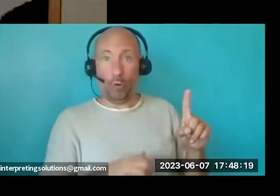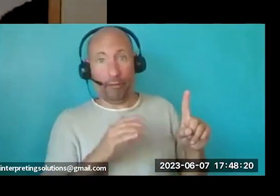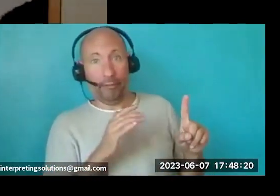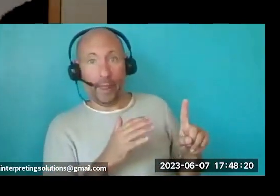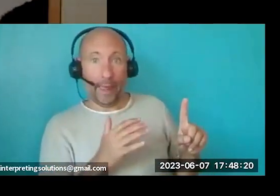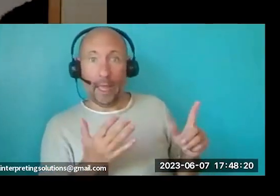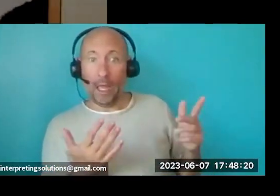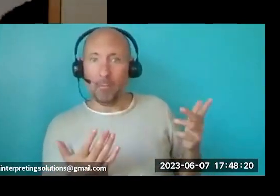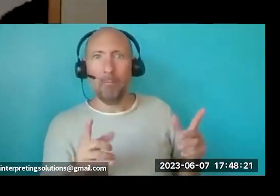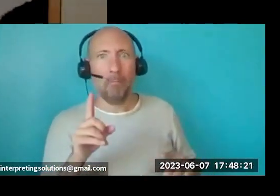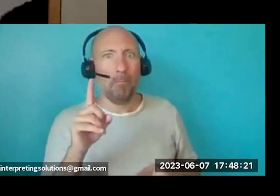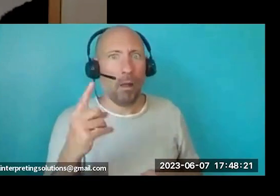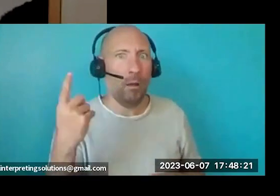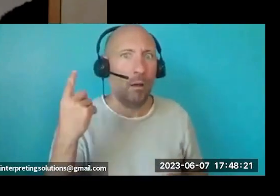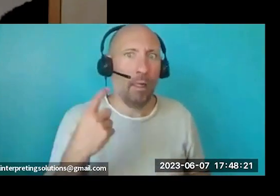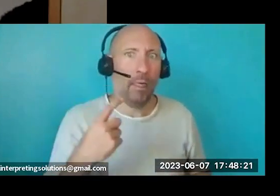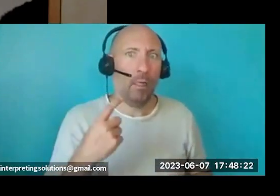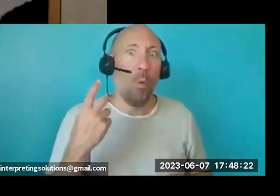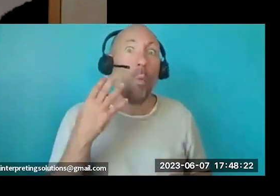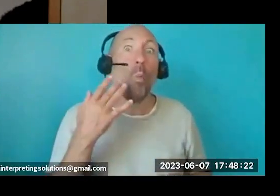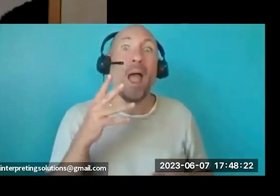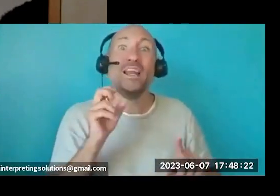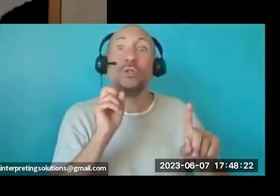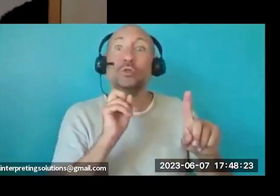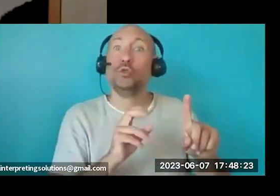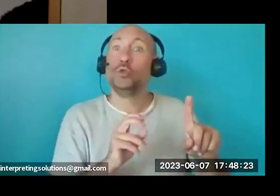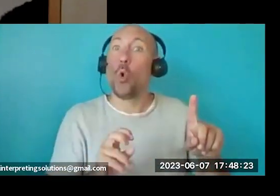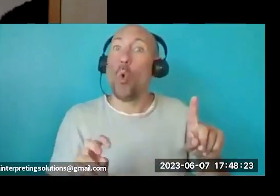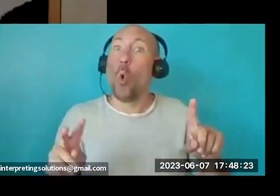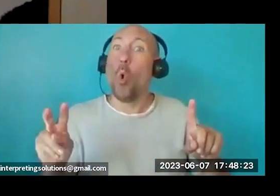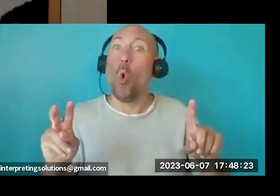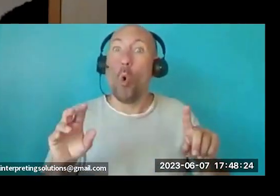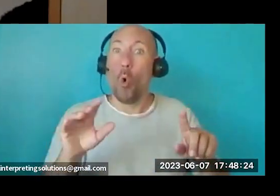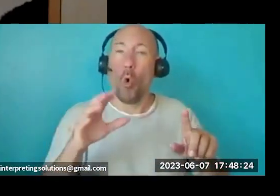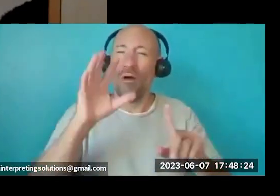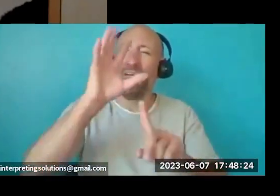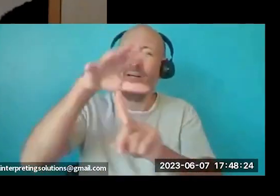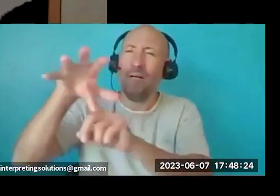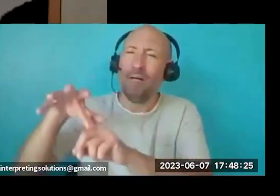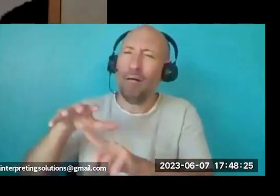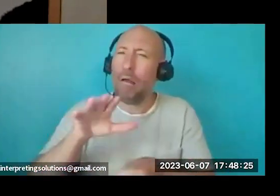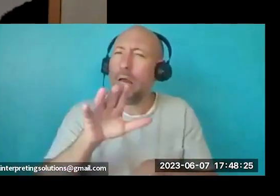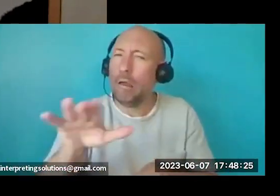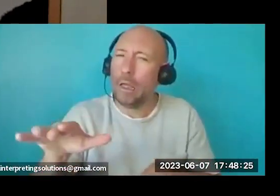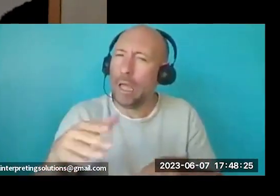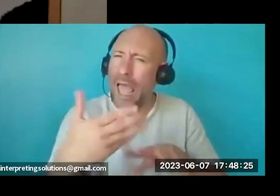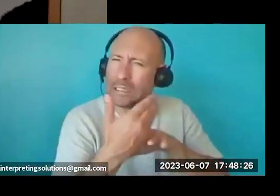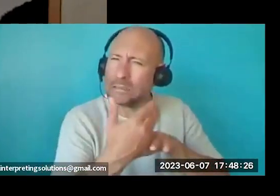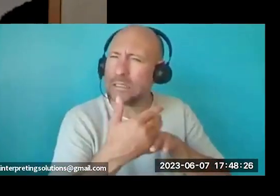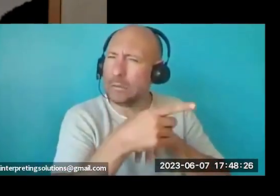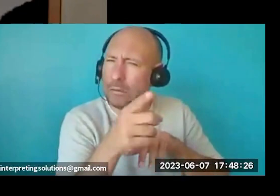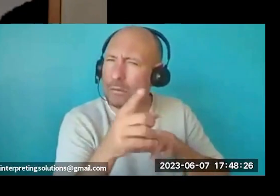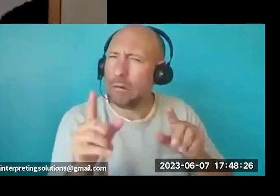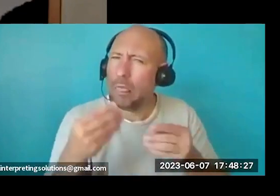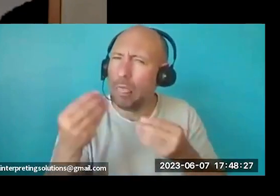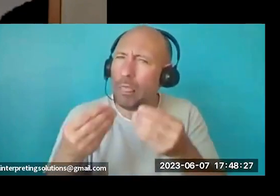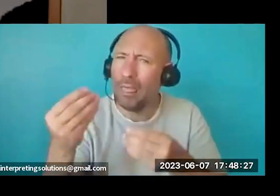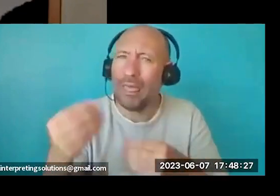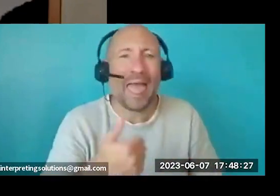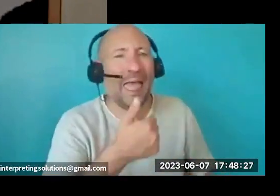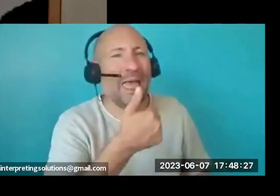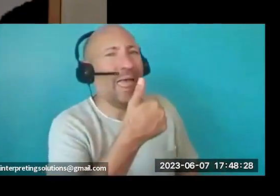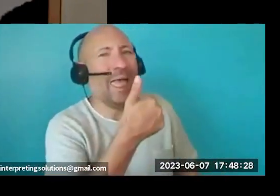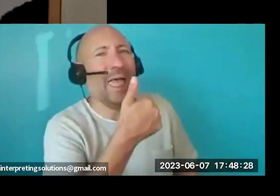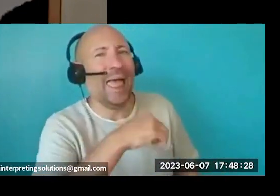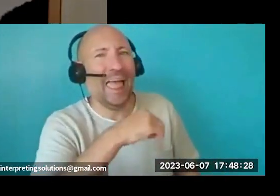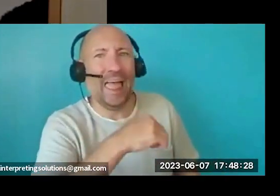were quite nervous touring. Sometimes we would ask for access and a lot of promises would be made, and then